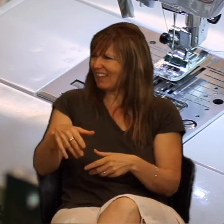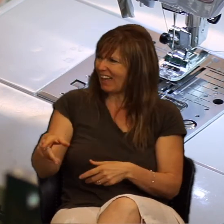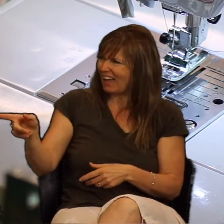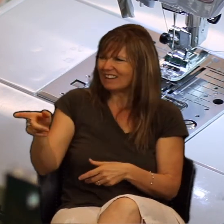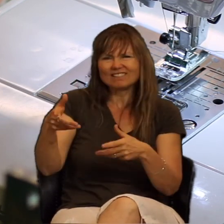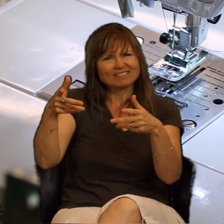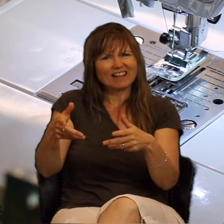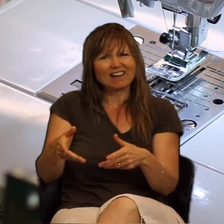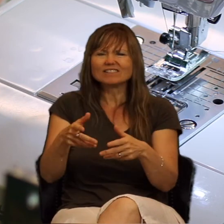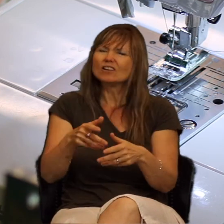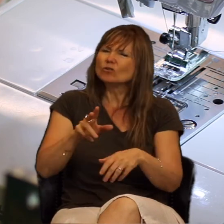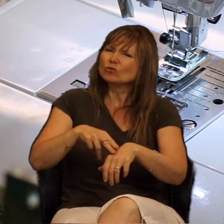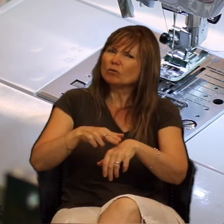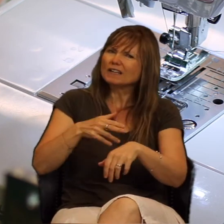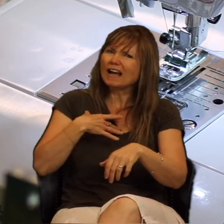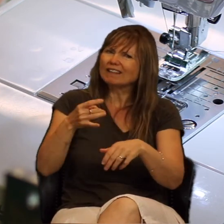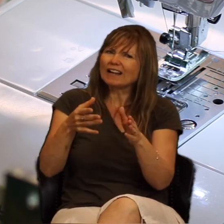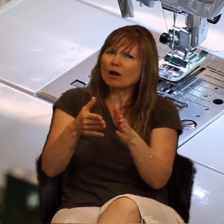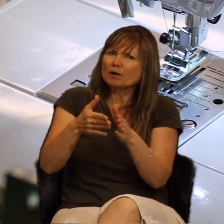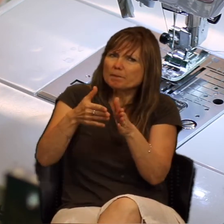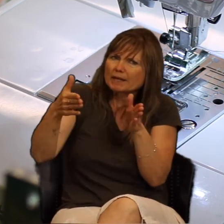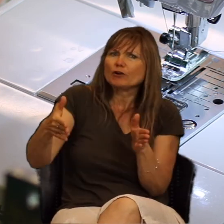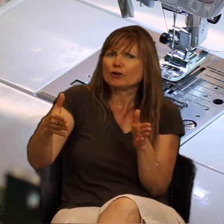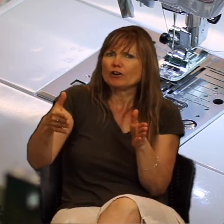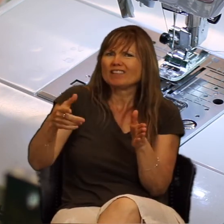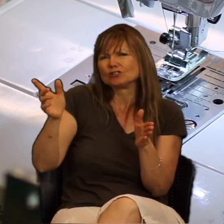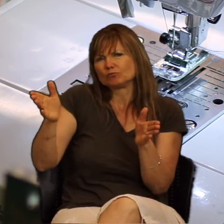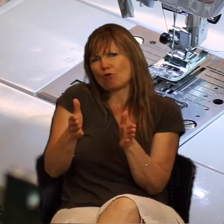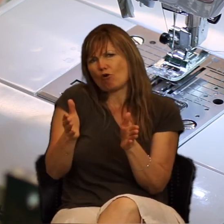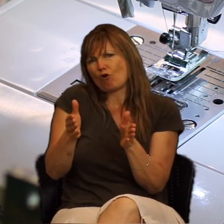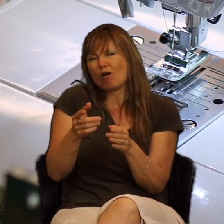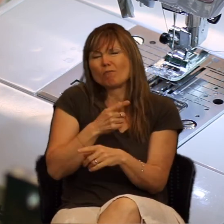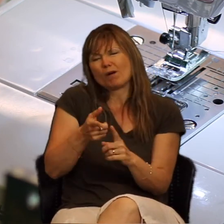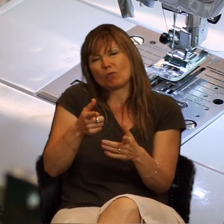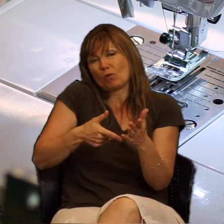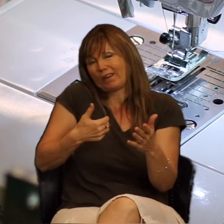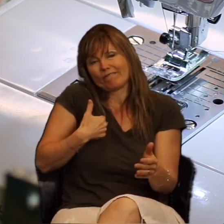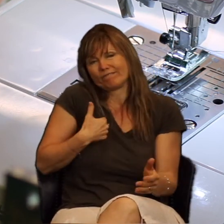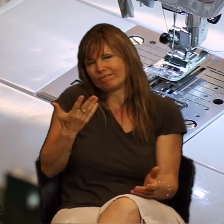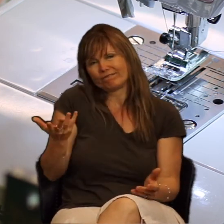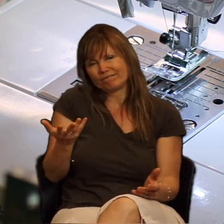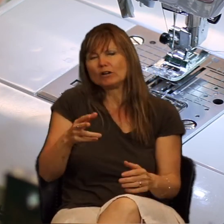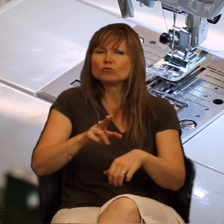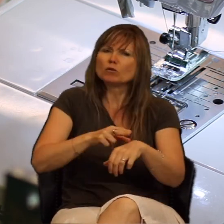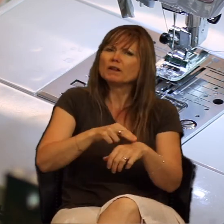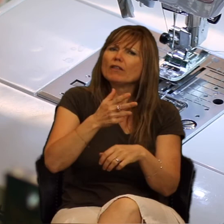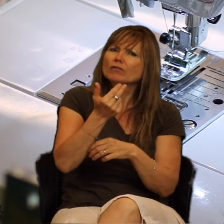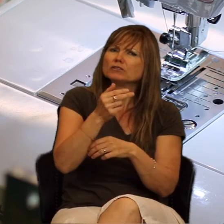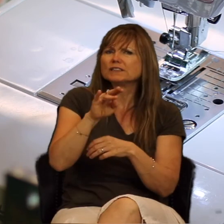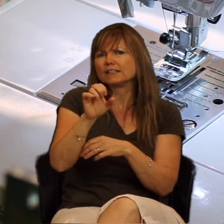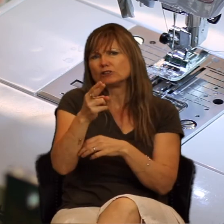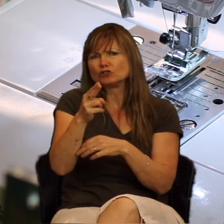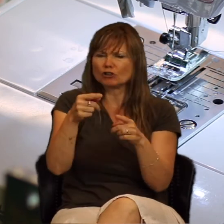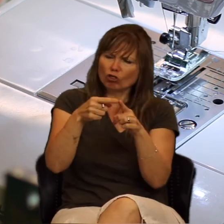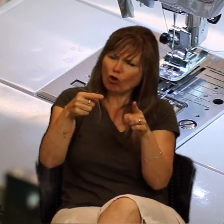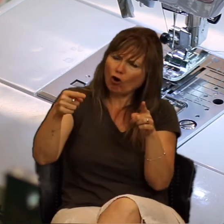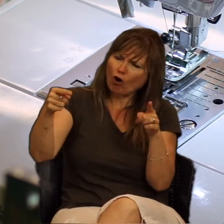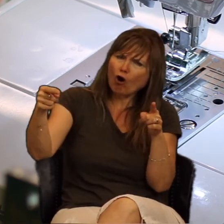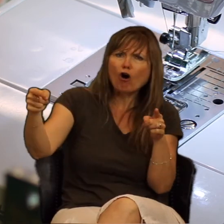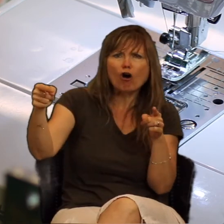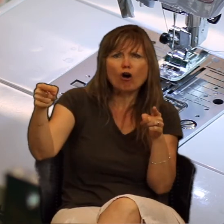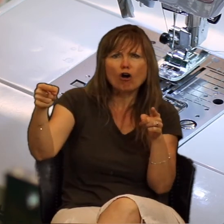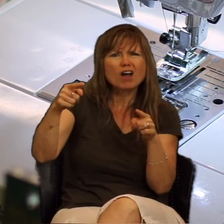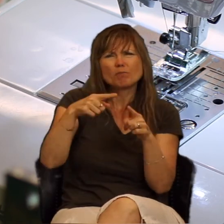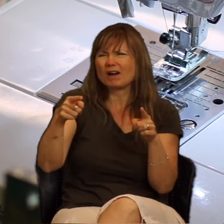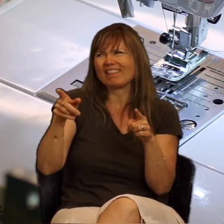just going to work with what we have. Usually I would say about at least 13 inches long, but we're just going to have